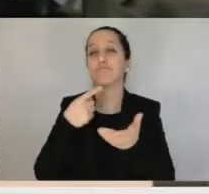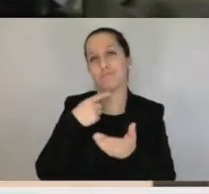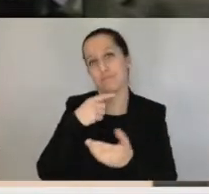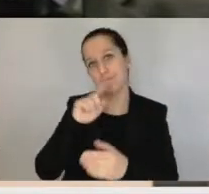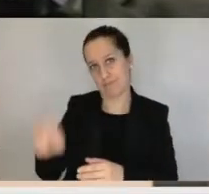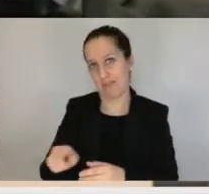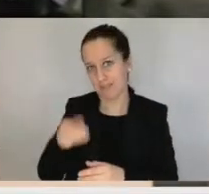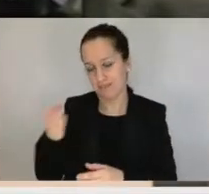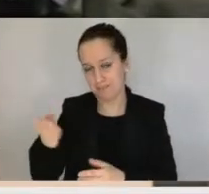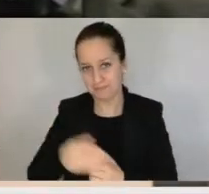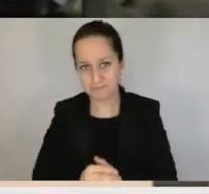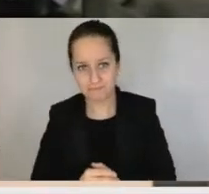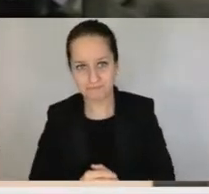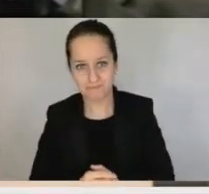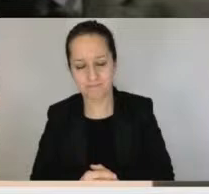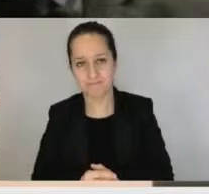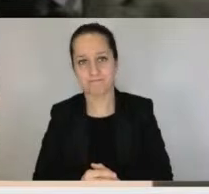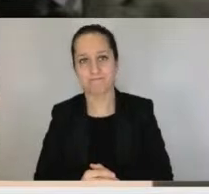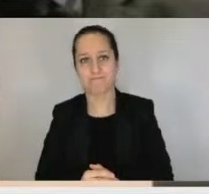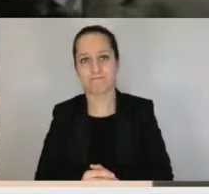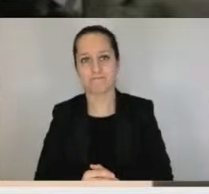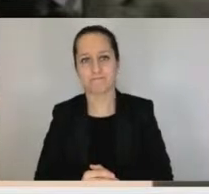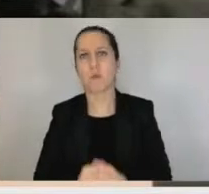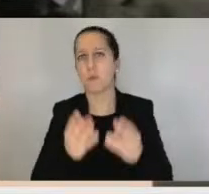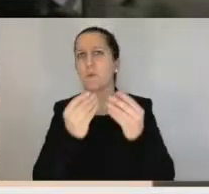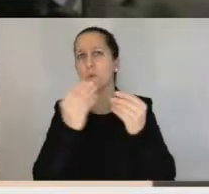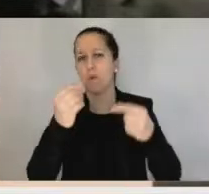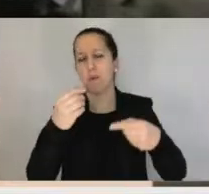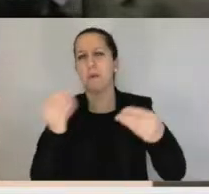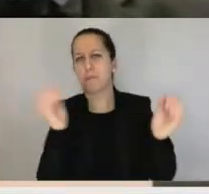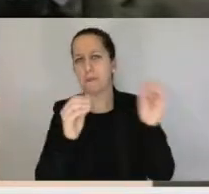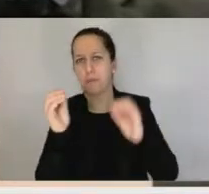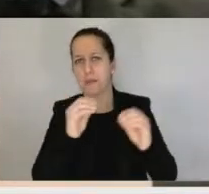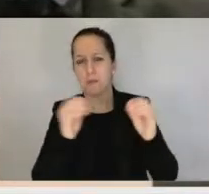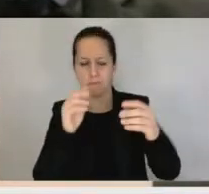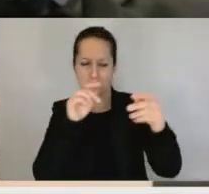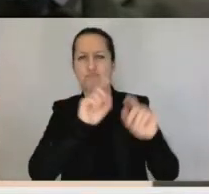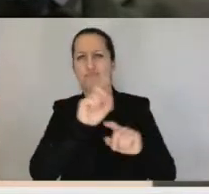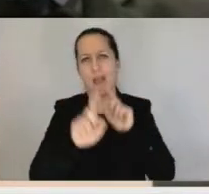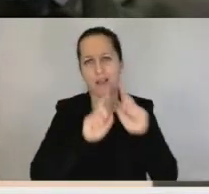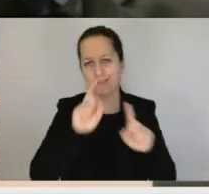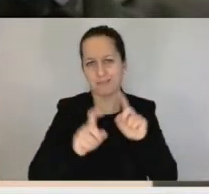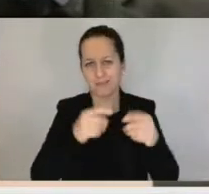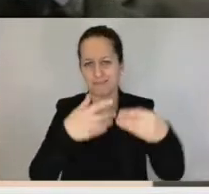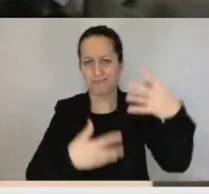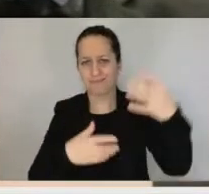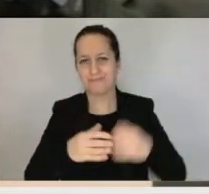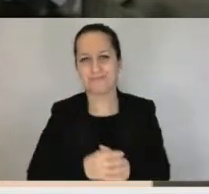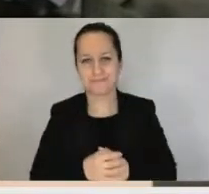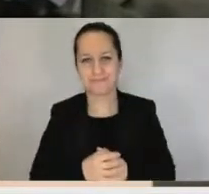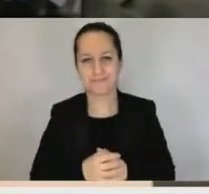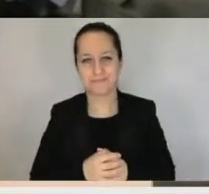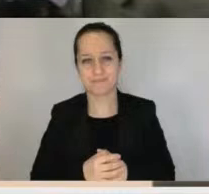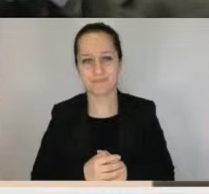you. We have several concerns from the participants.